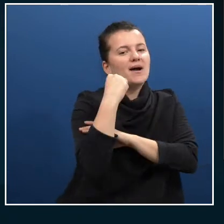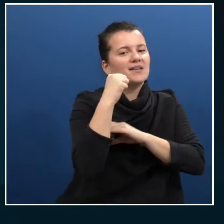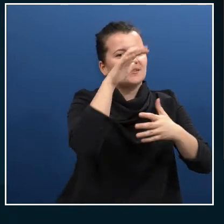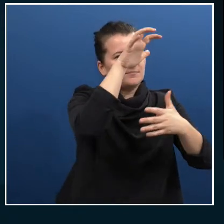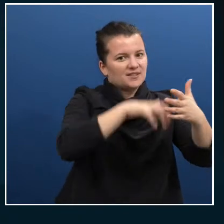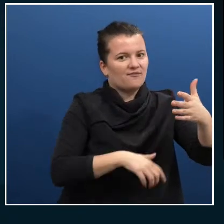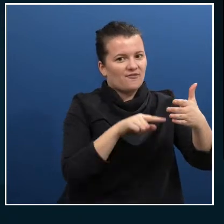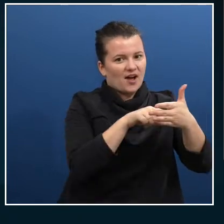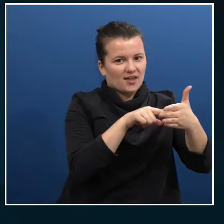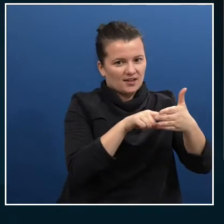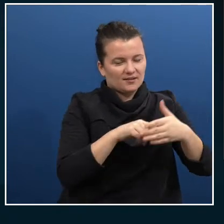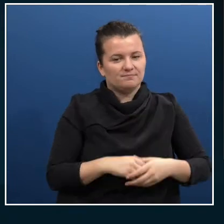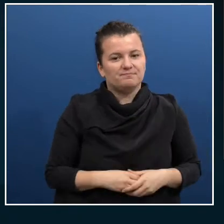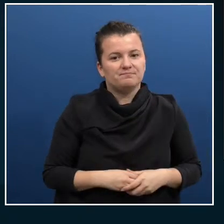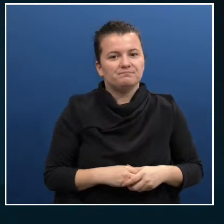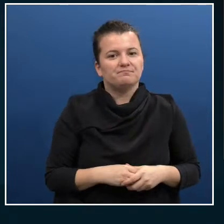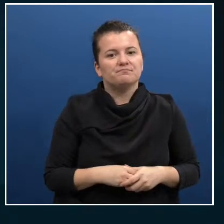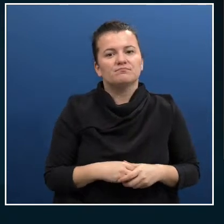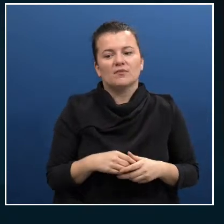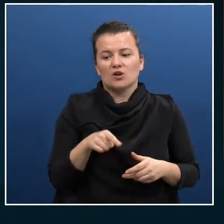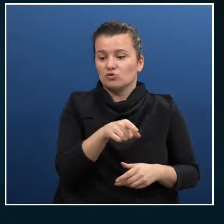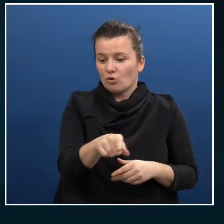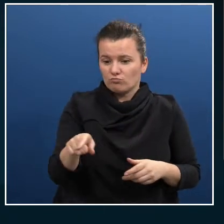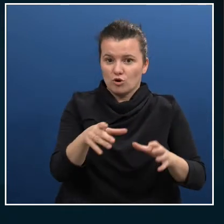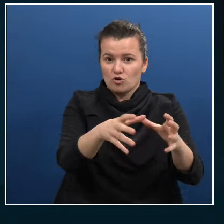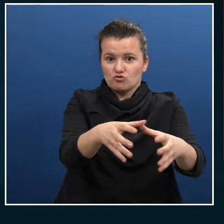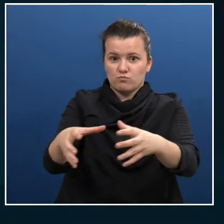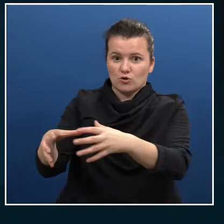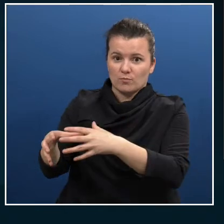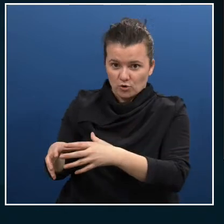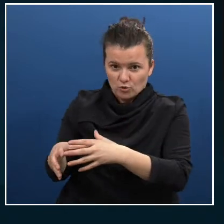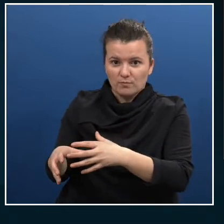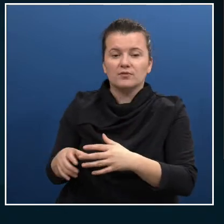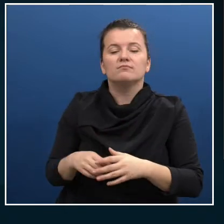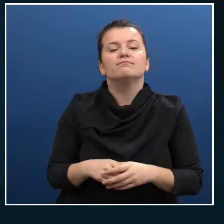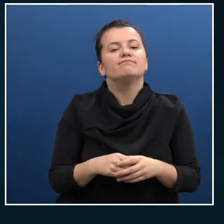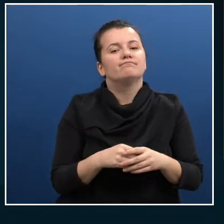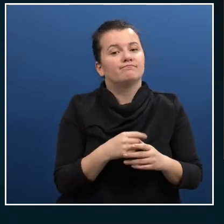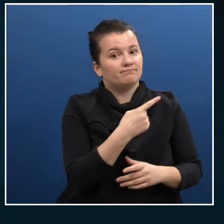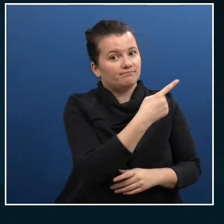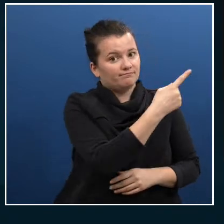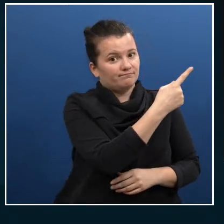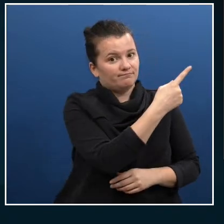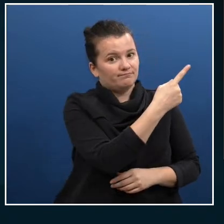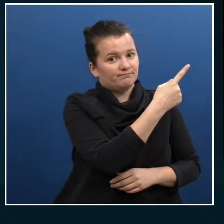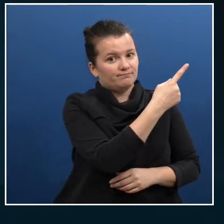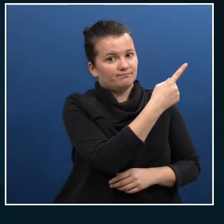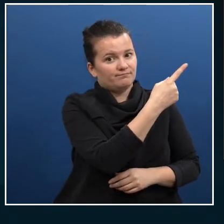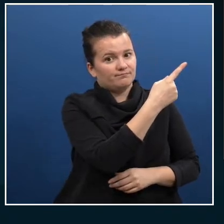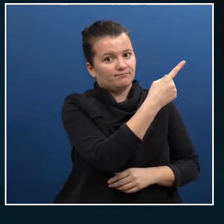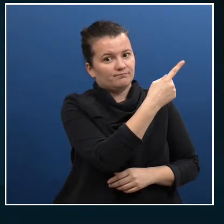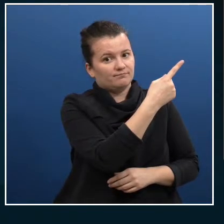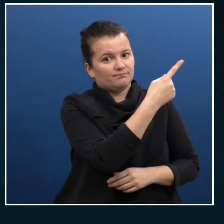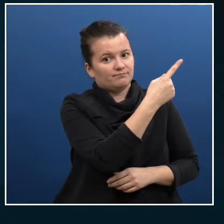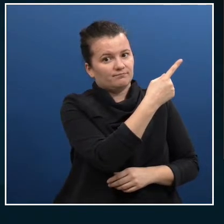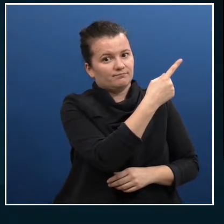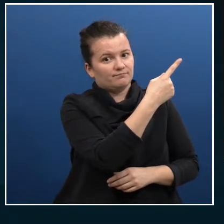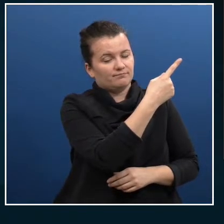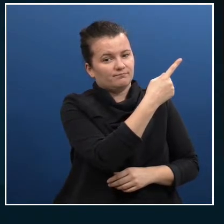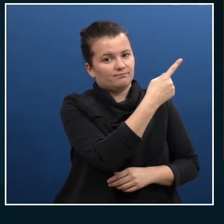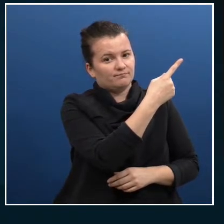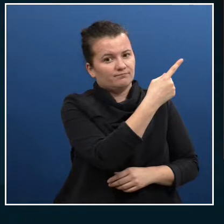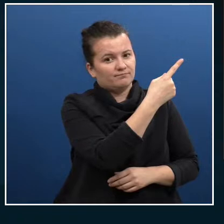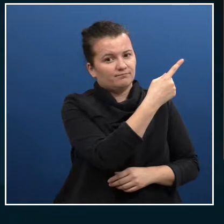resource groups. So we're taking a post and prefix and then having a network one, the backplane for my Windows virtual desktop